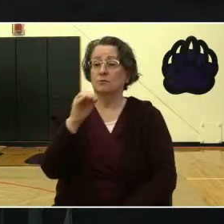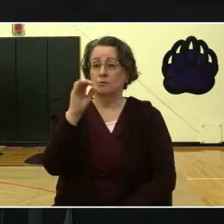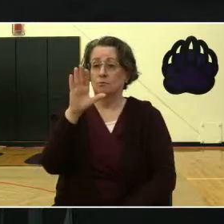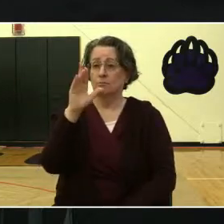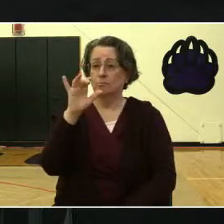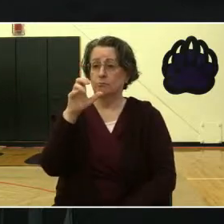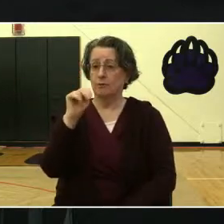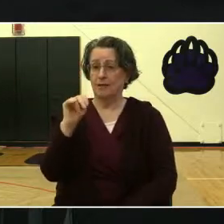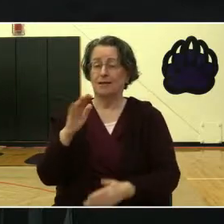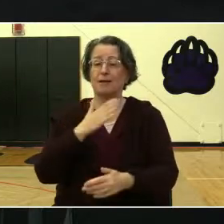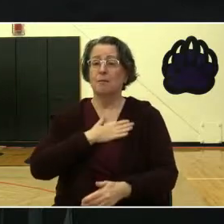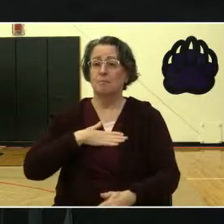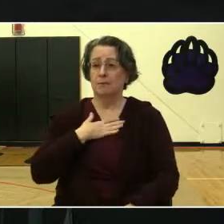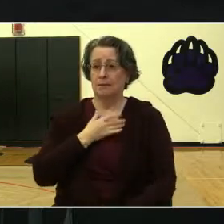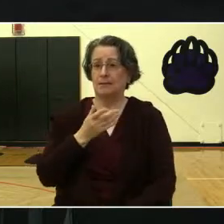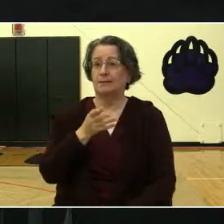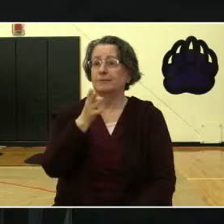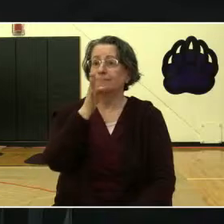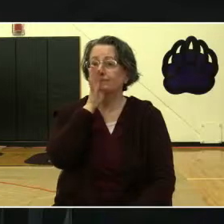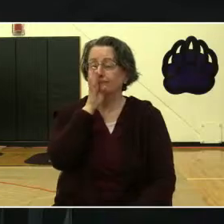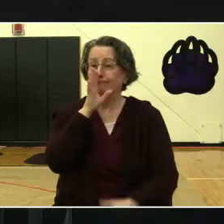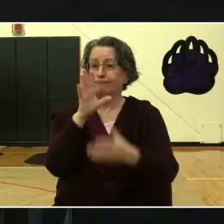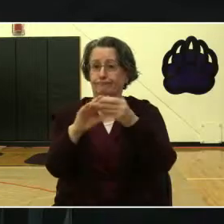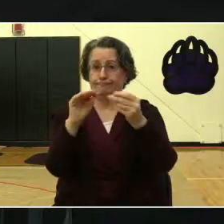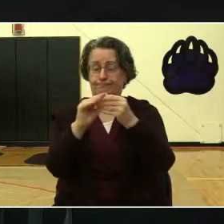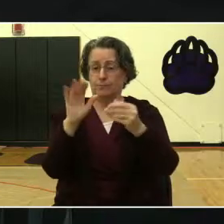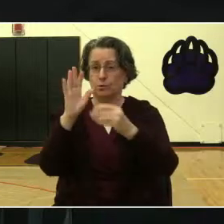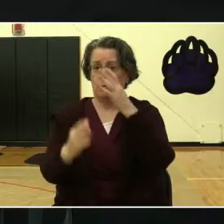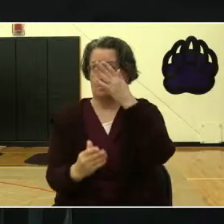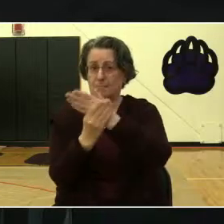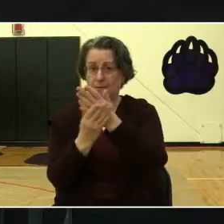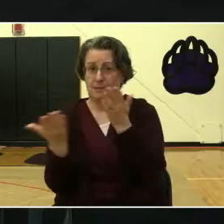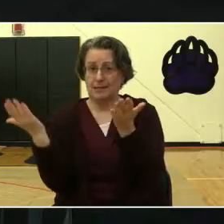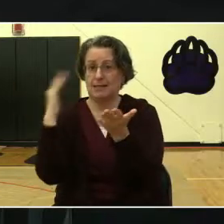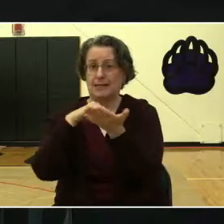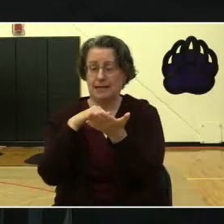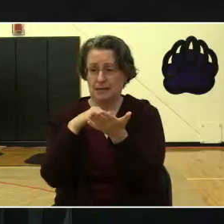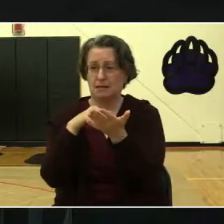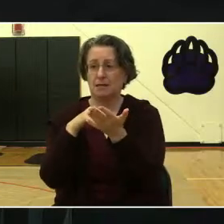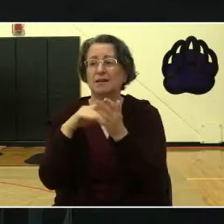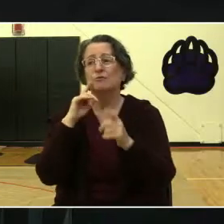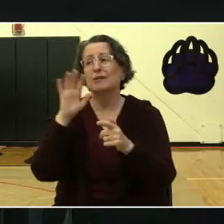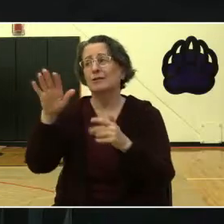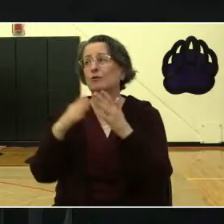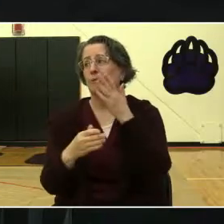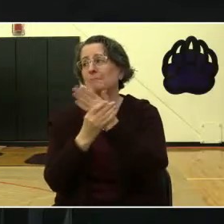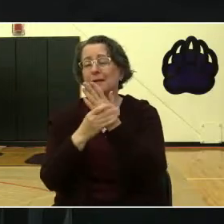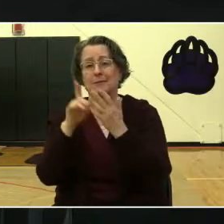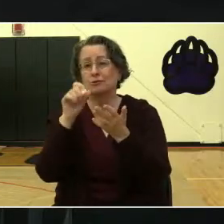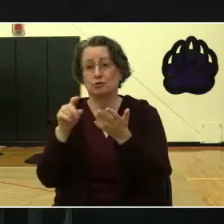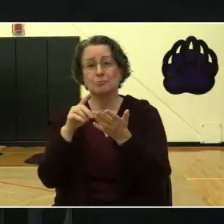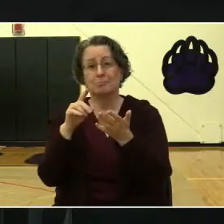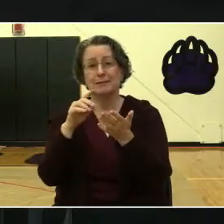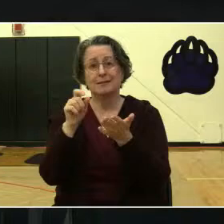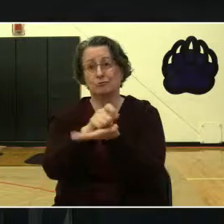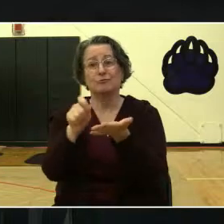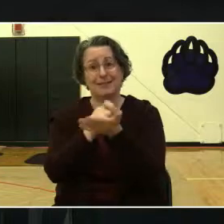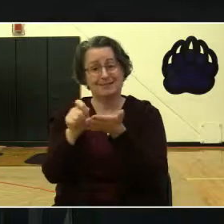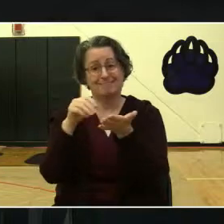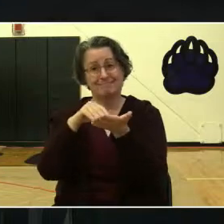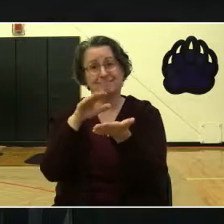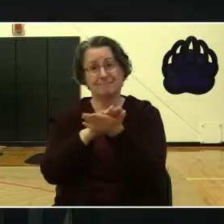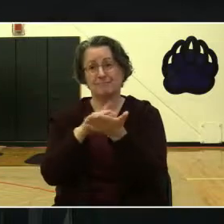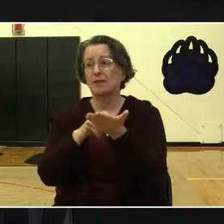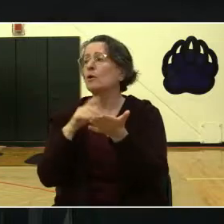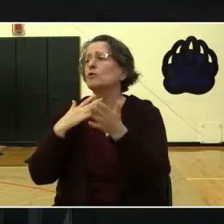restate um the amendment the amendment should have been made in writing but go ahead please if you